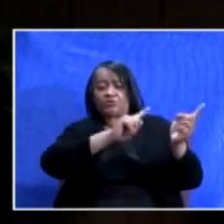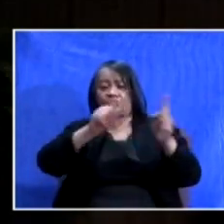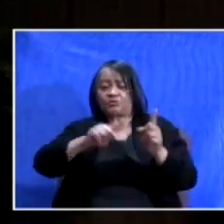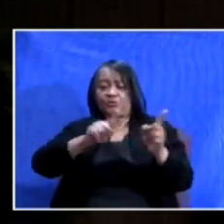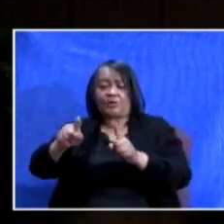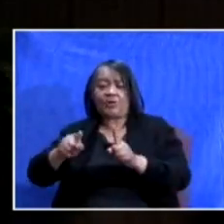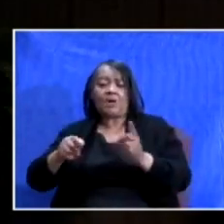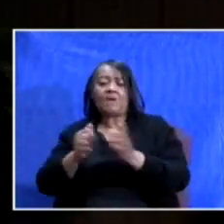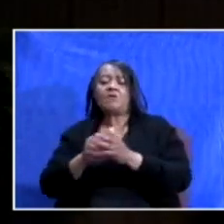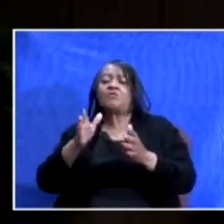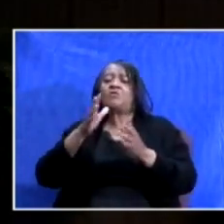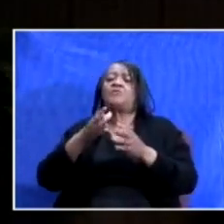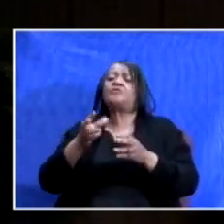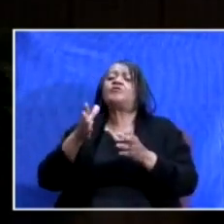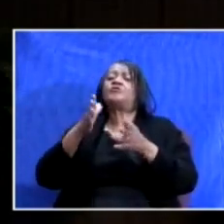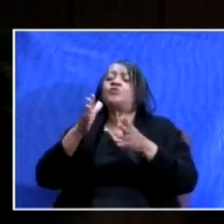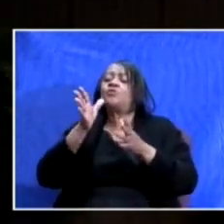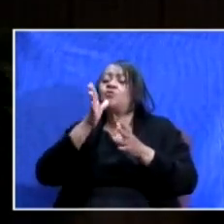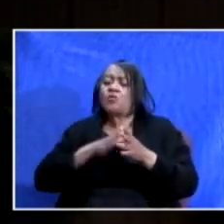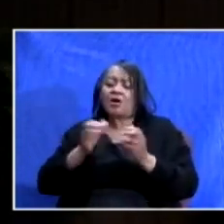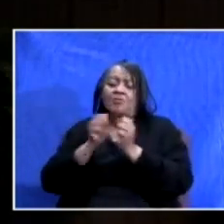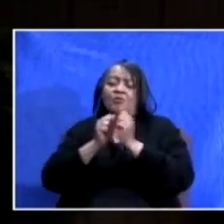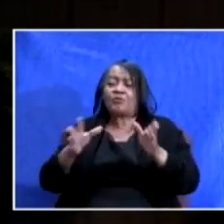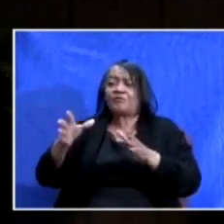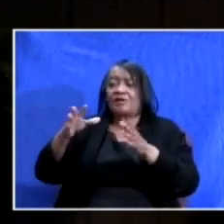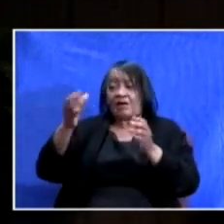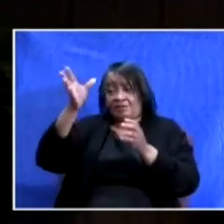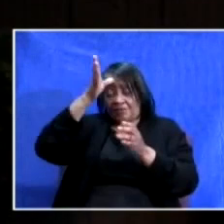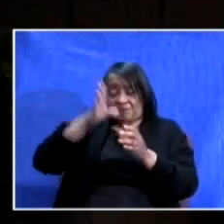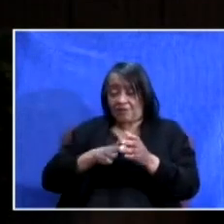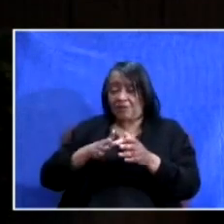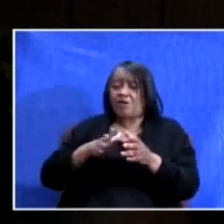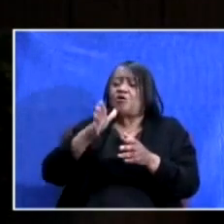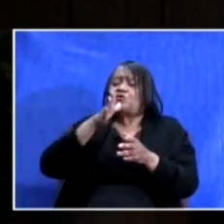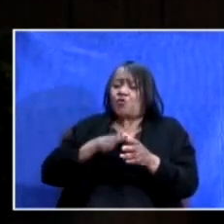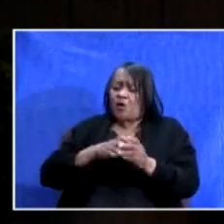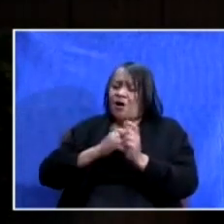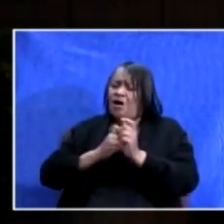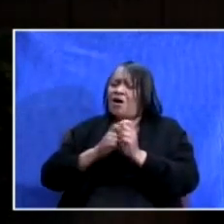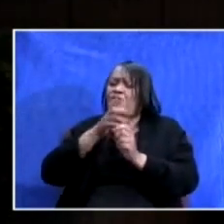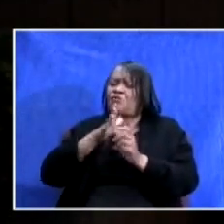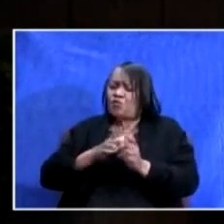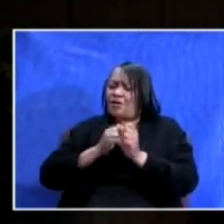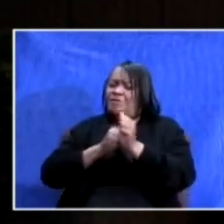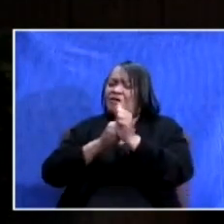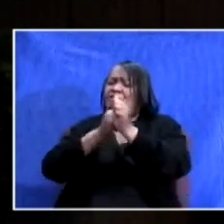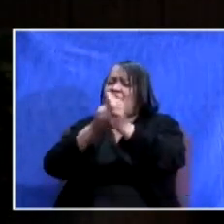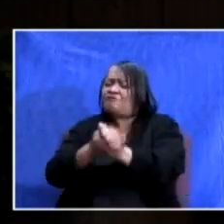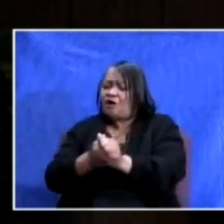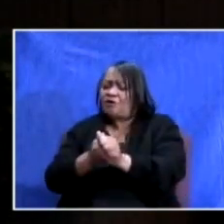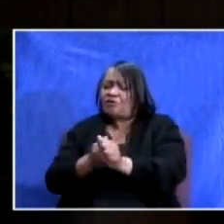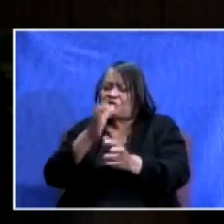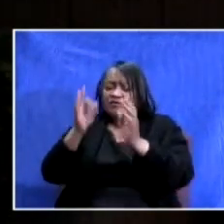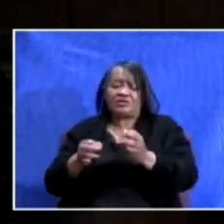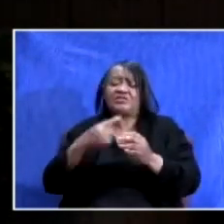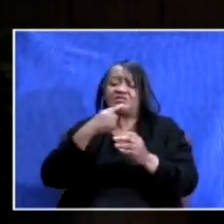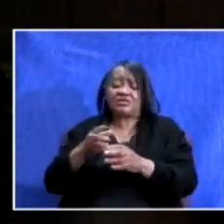to, this widow woman follows him and says, no justice, no peace.